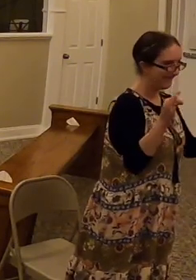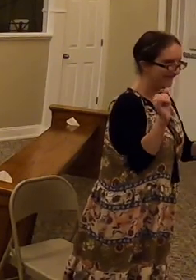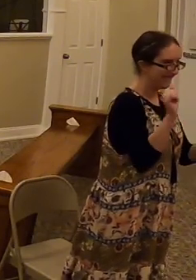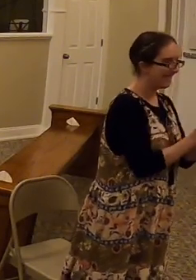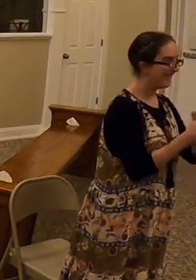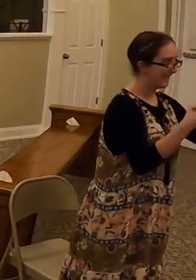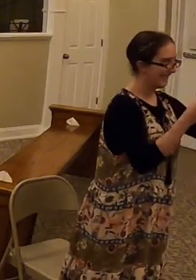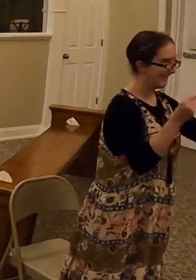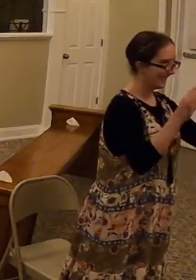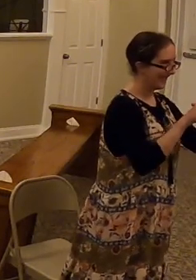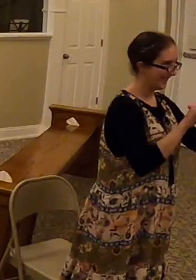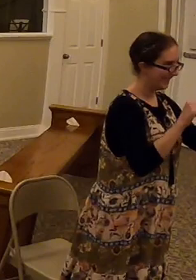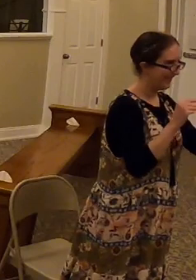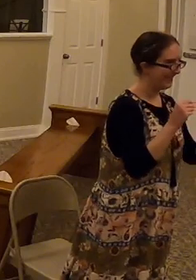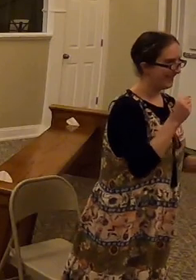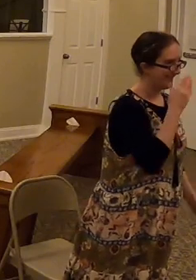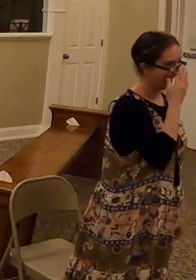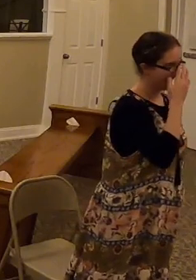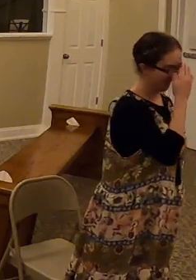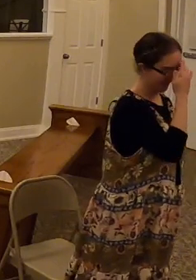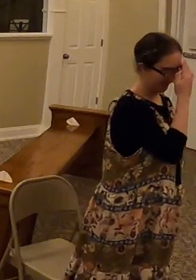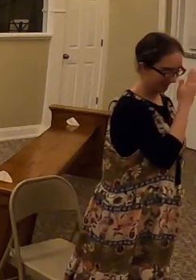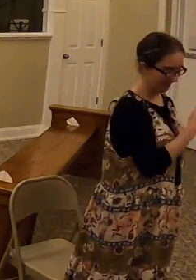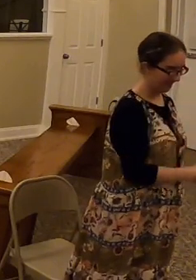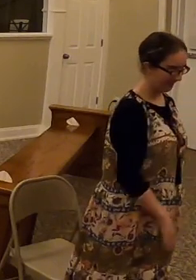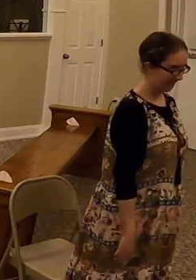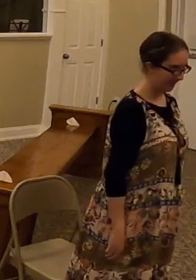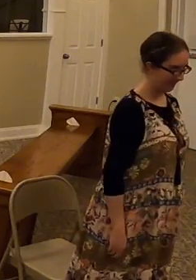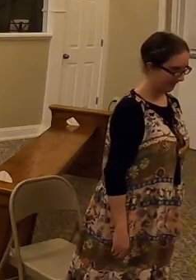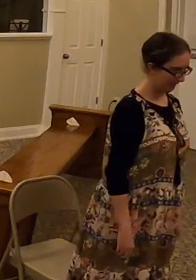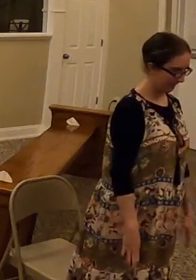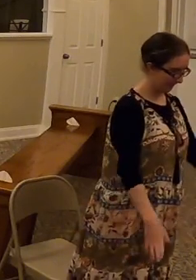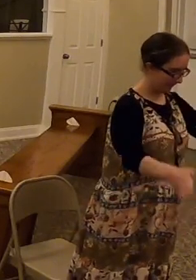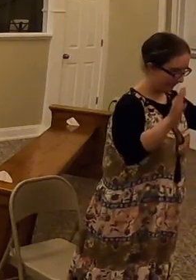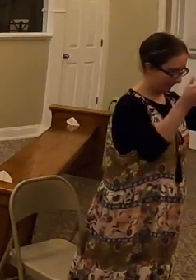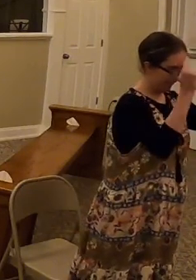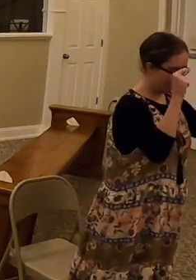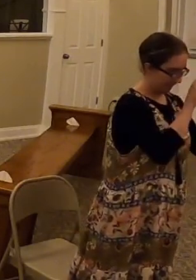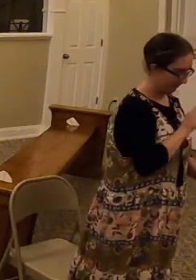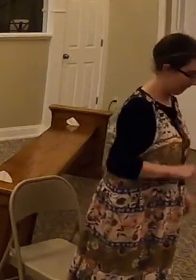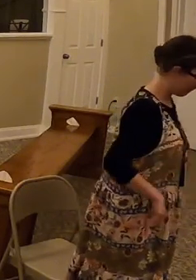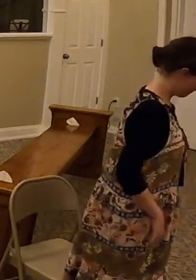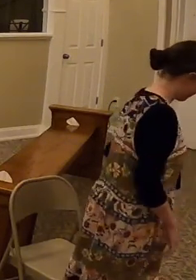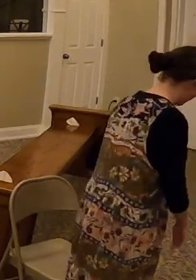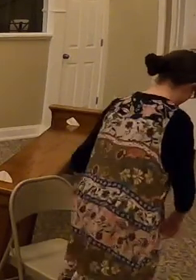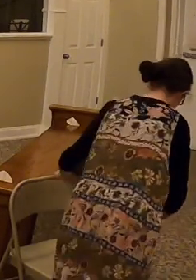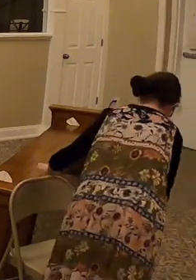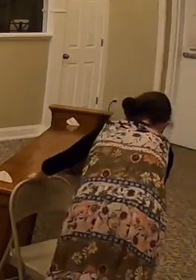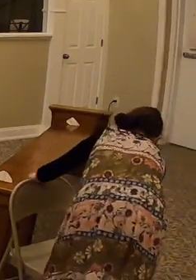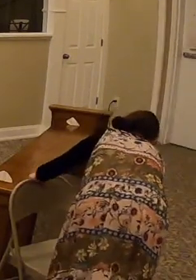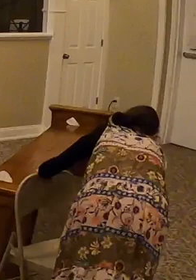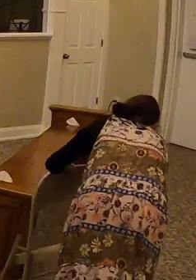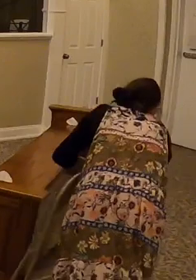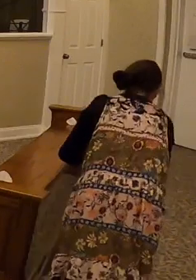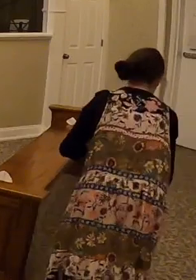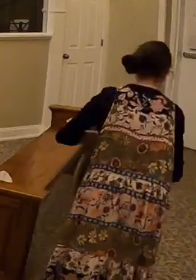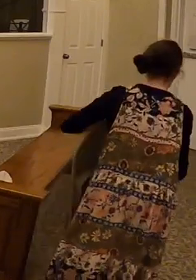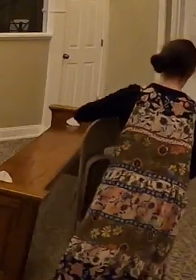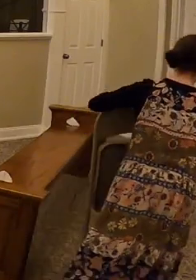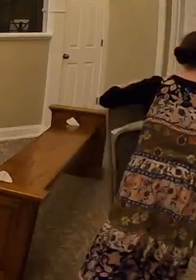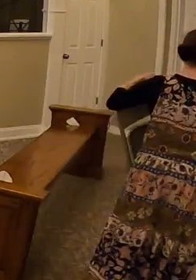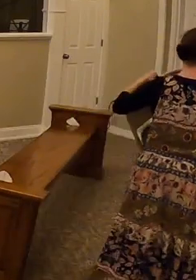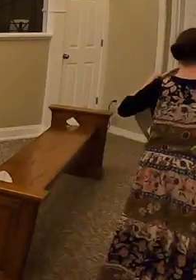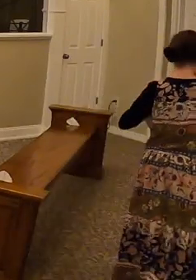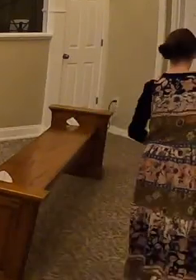story. Amen? Hallelujah. Well, let's just lift our hands and worship the Lord. Thank you, God, for your word tonight. God, your word is